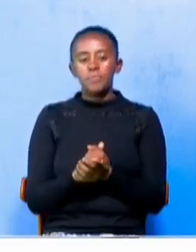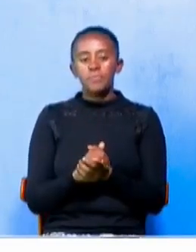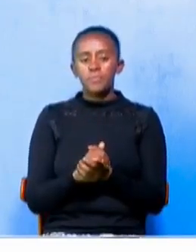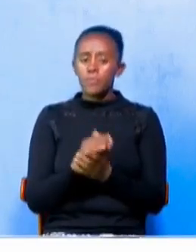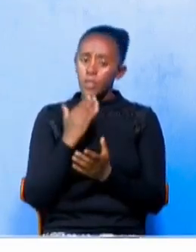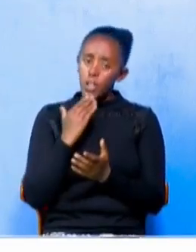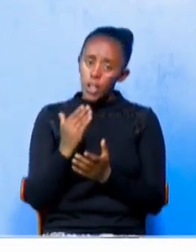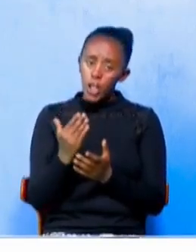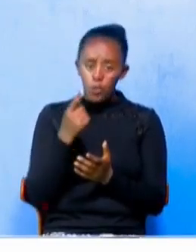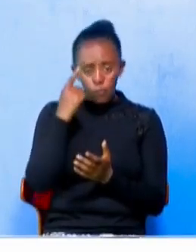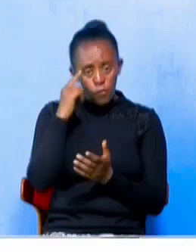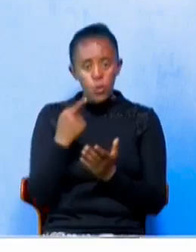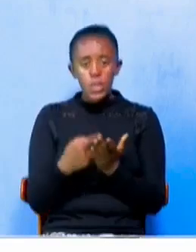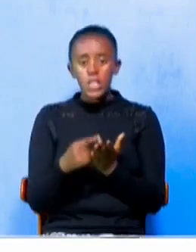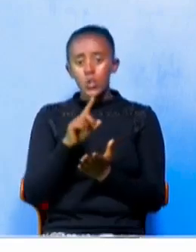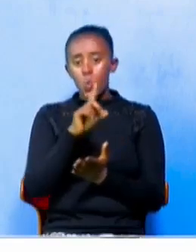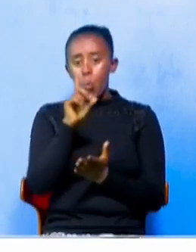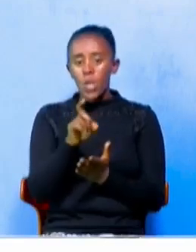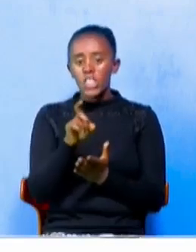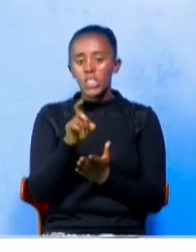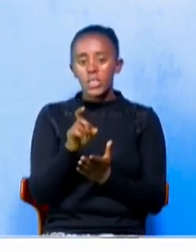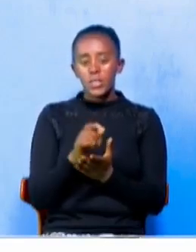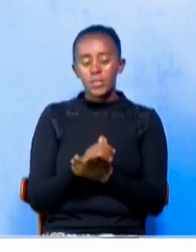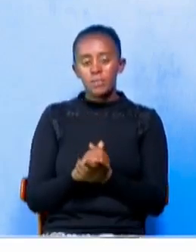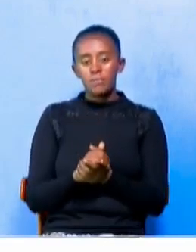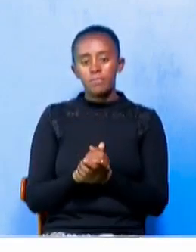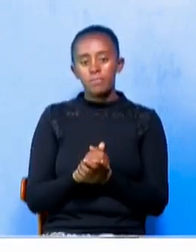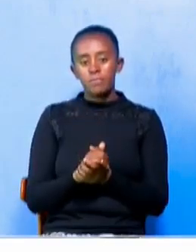Thank you for this question.